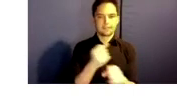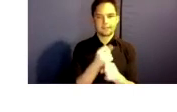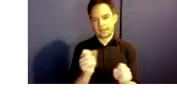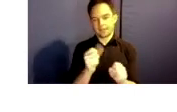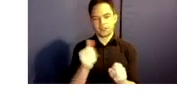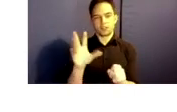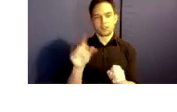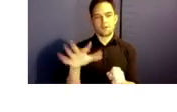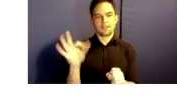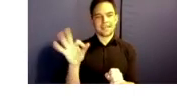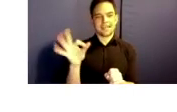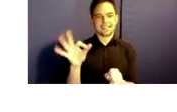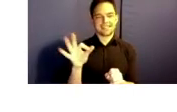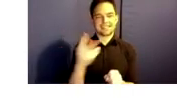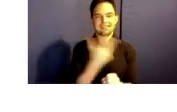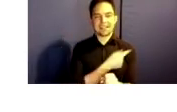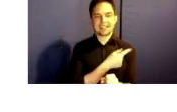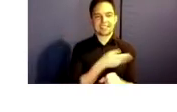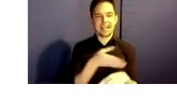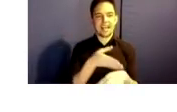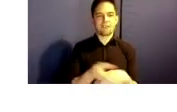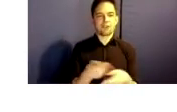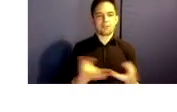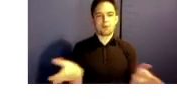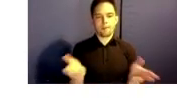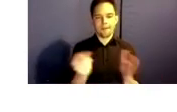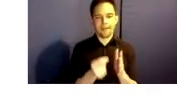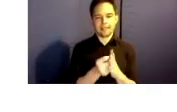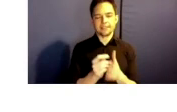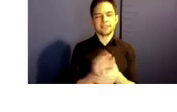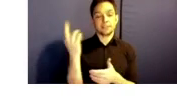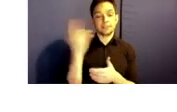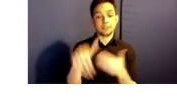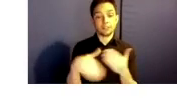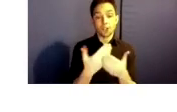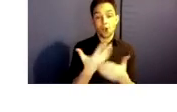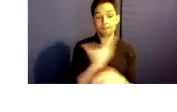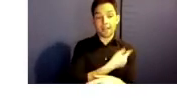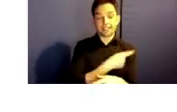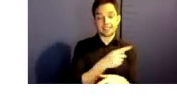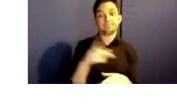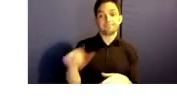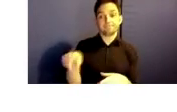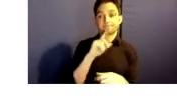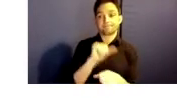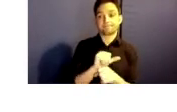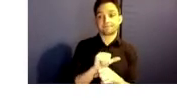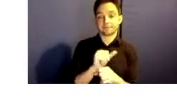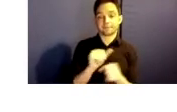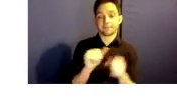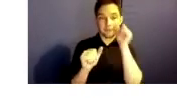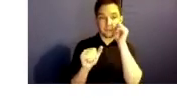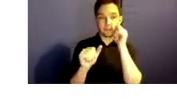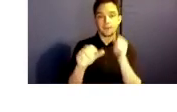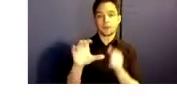COVID-19 vaccine in post-deployment phases, because all vaccines are really approved for